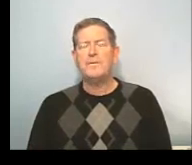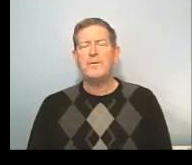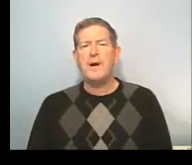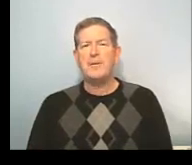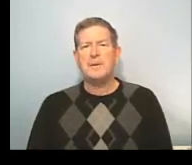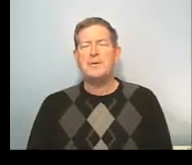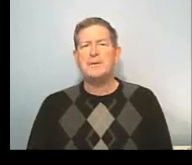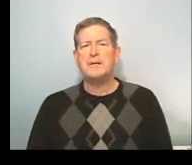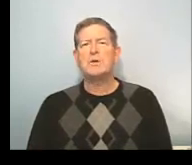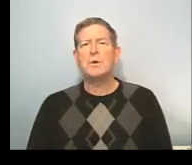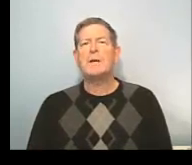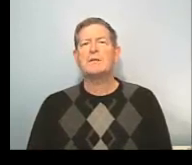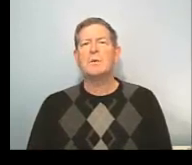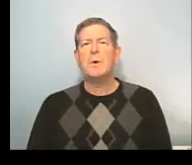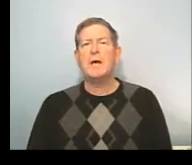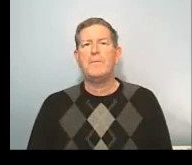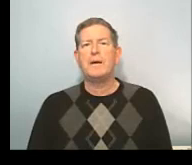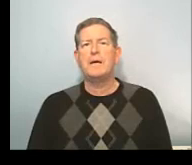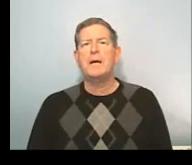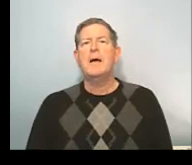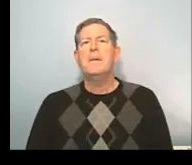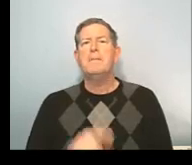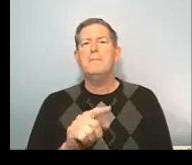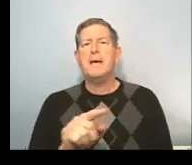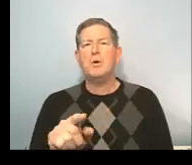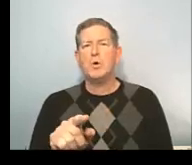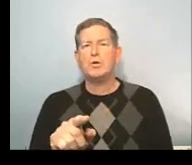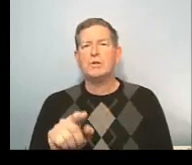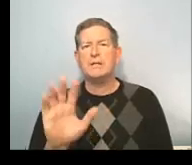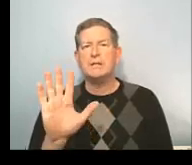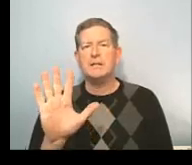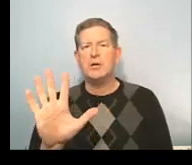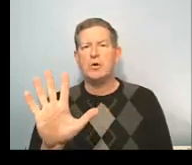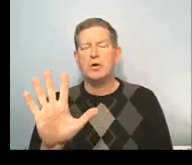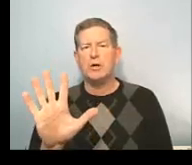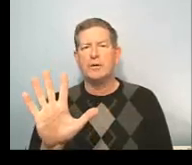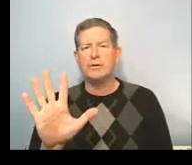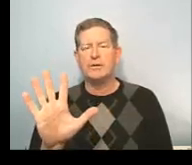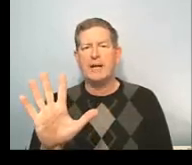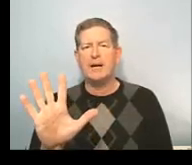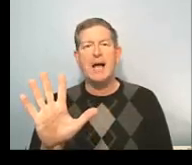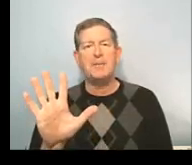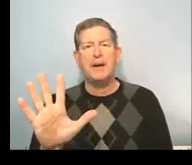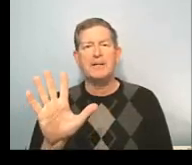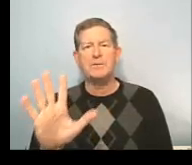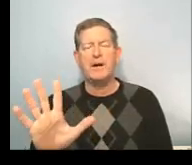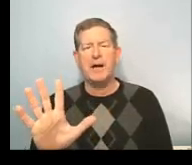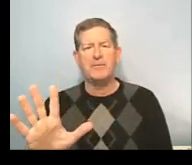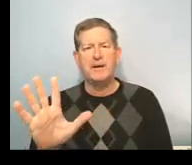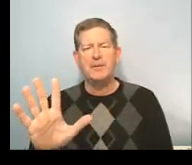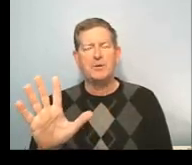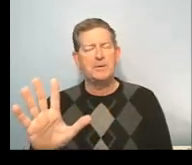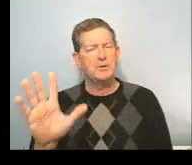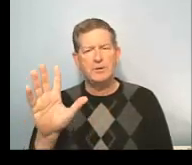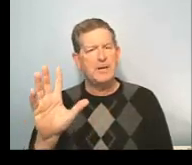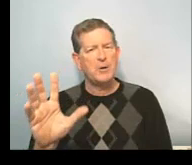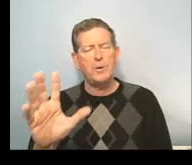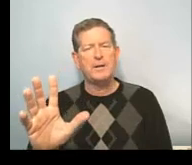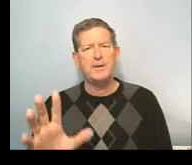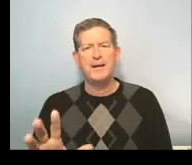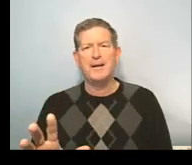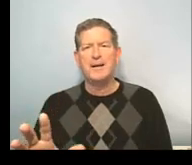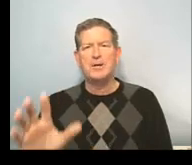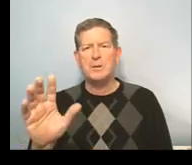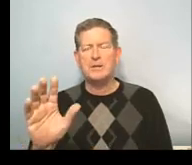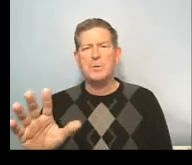Okay, hopefully if you're following me, you said son las 9 menos 5. So 9 o'clock minus 5, which means you're not